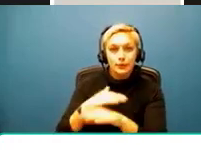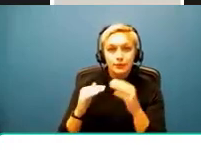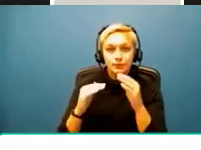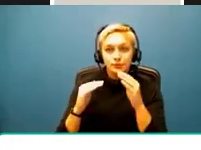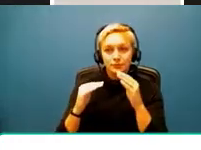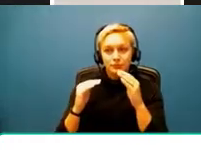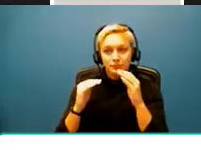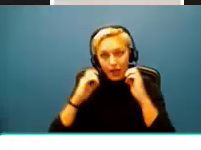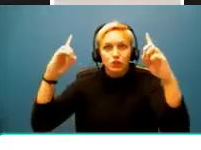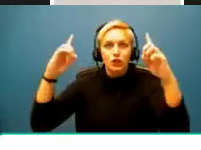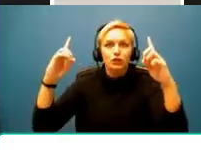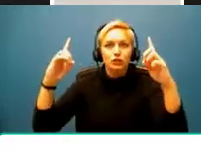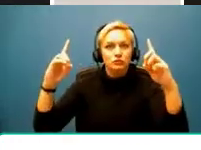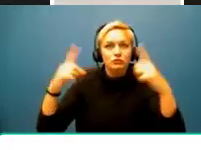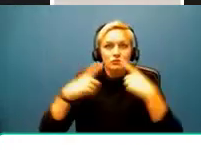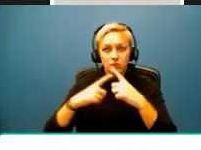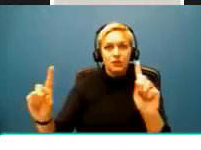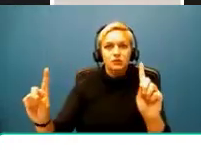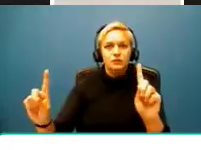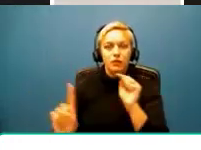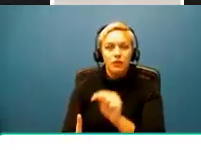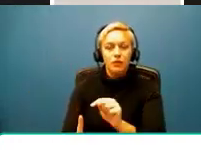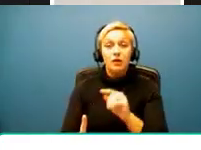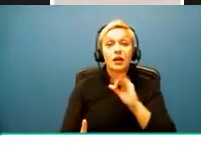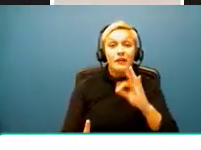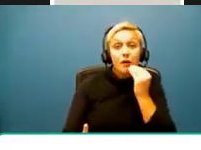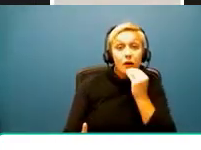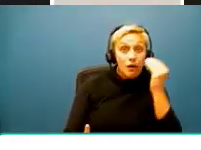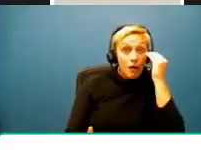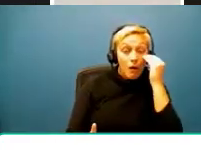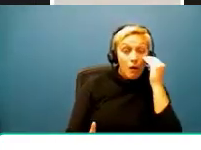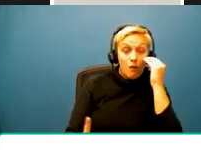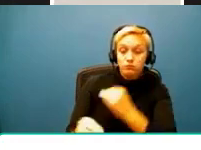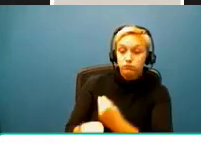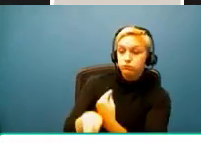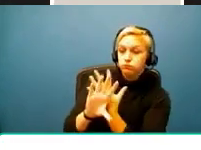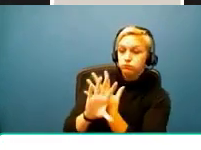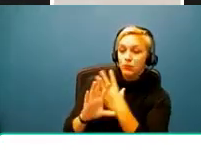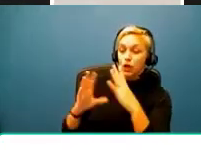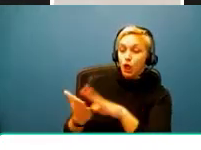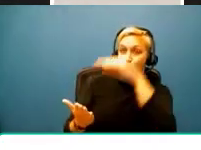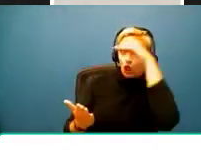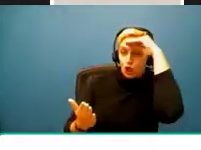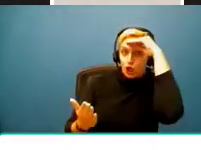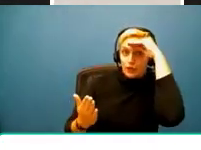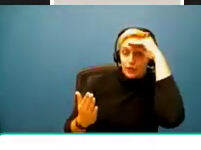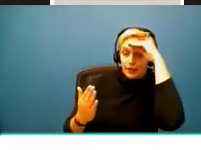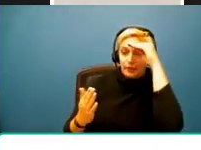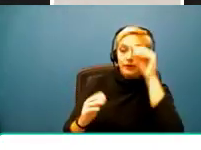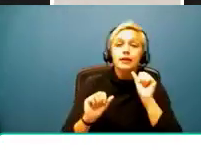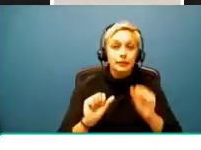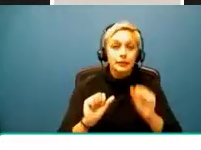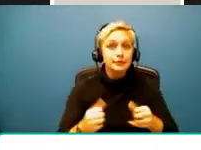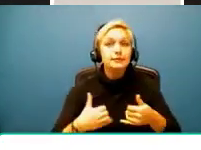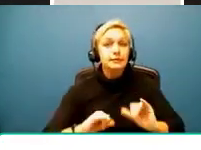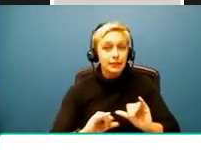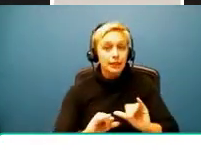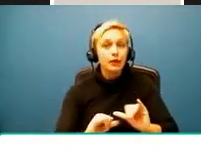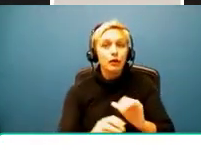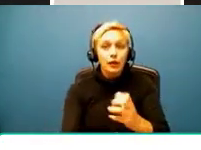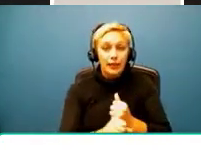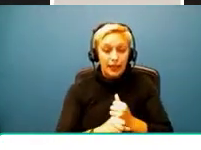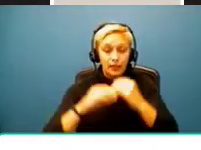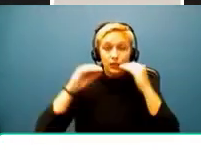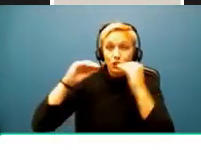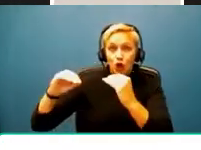they're being taught at home, they can access their education because they're at home without school health services. So again, as you're